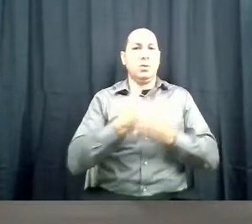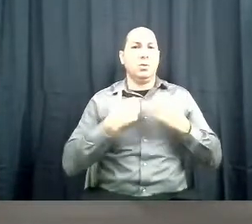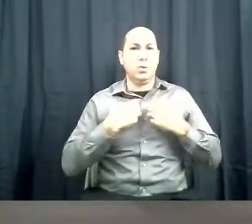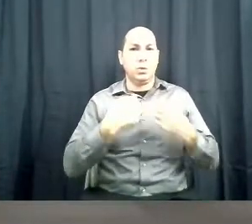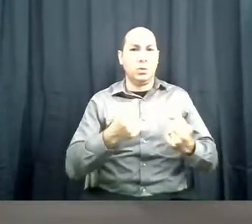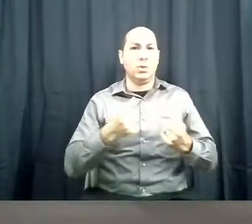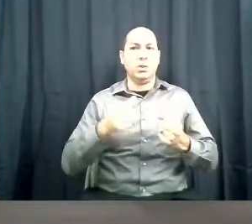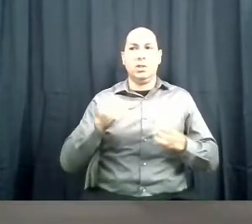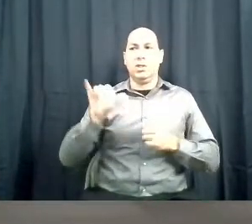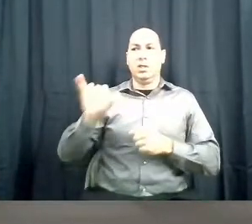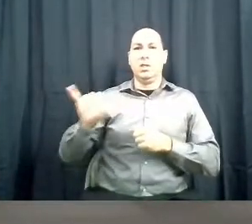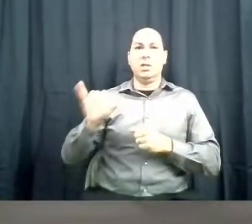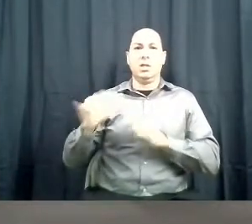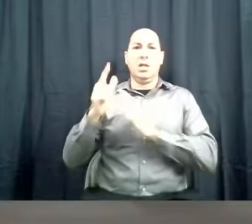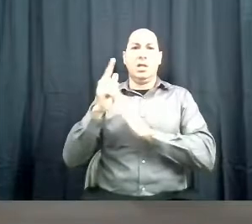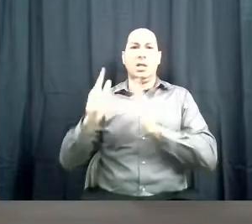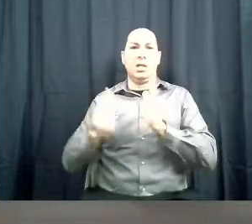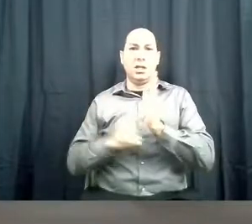in